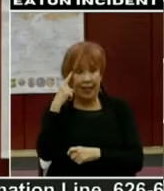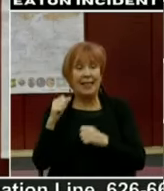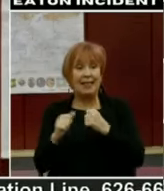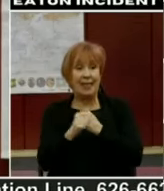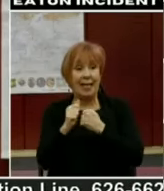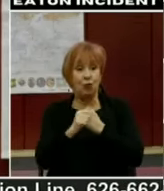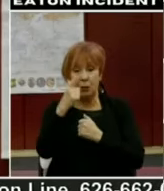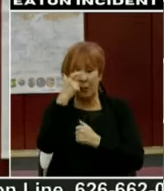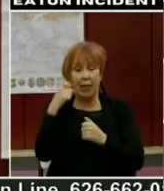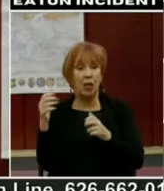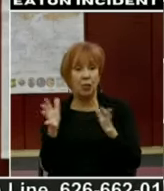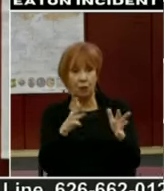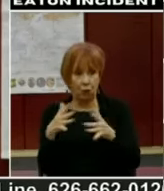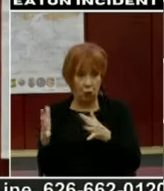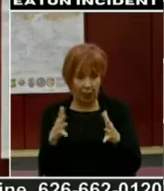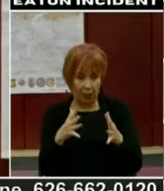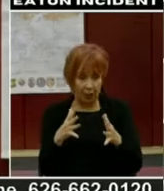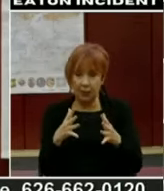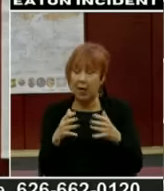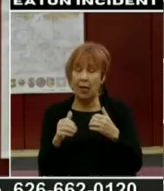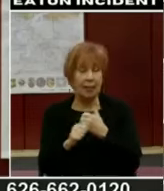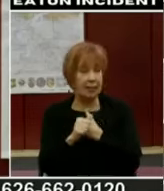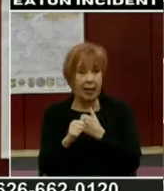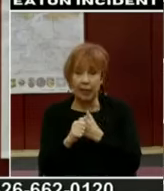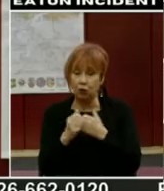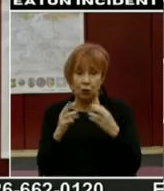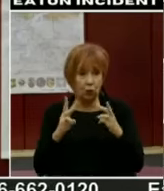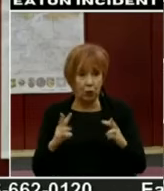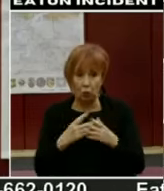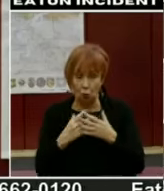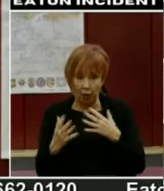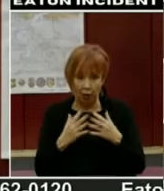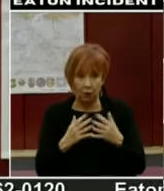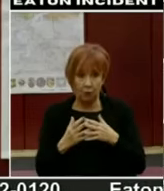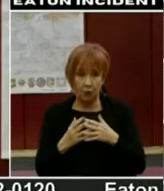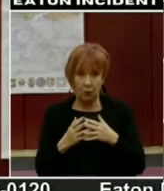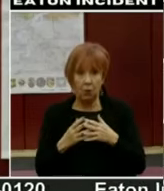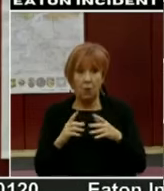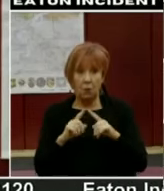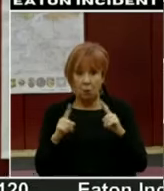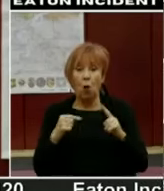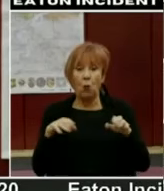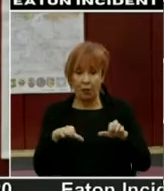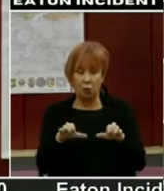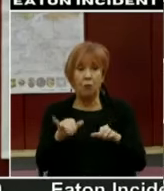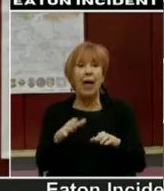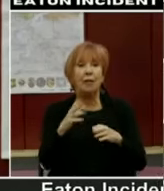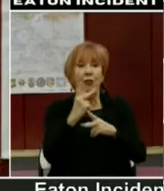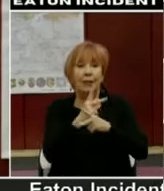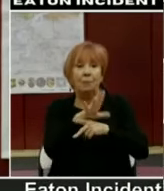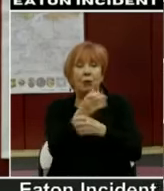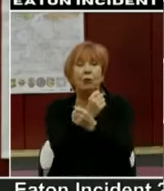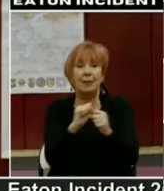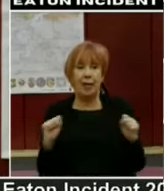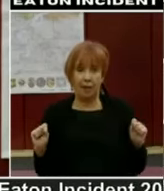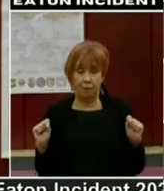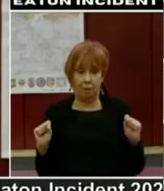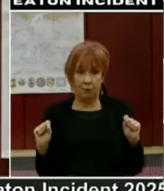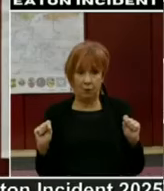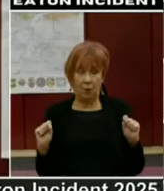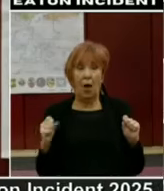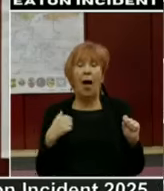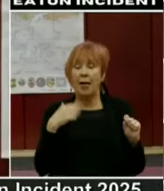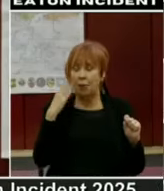top of the recent fire activity, on top of wind-related damage to the grid and to our infrastructure. And so I would encourage all